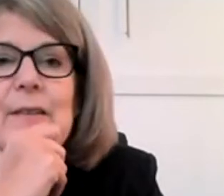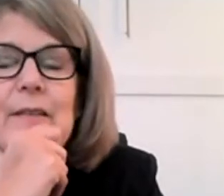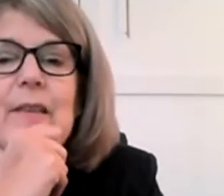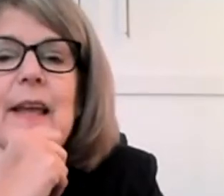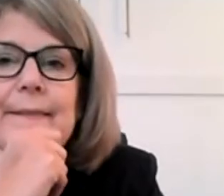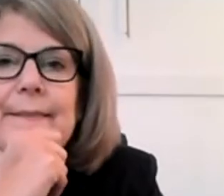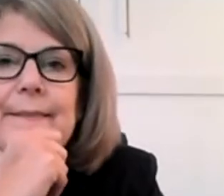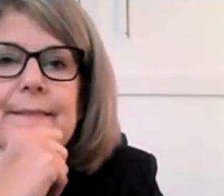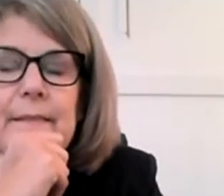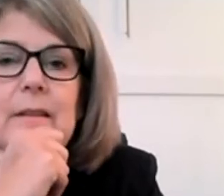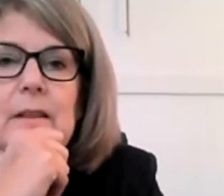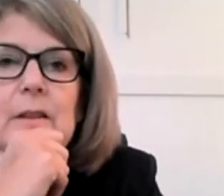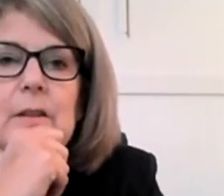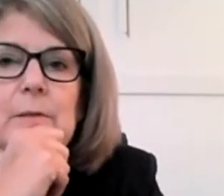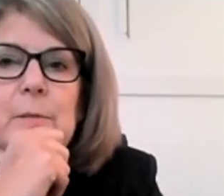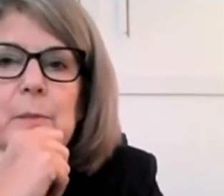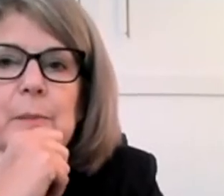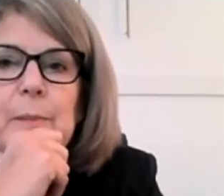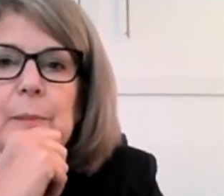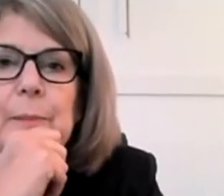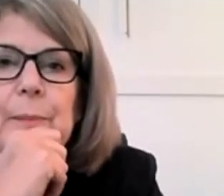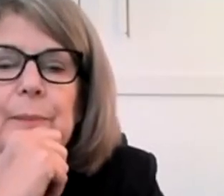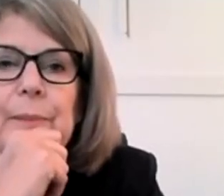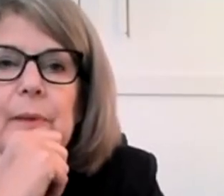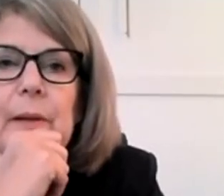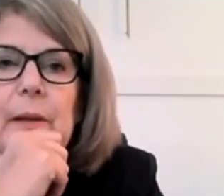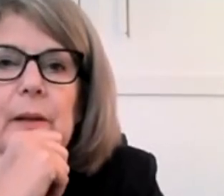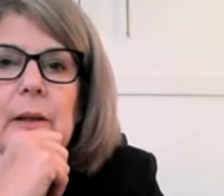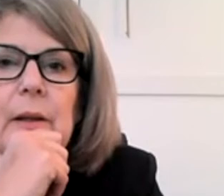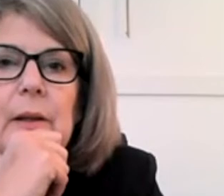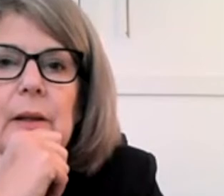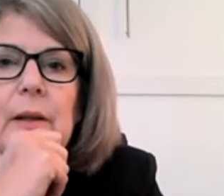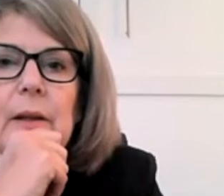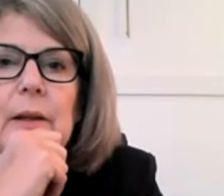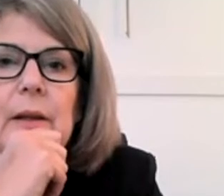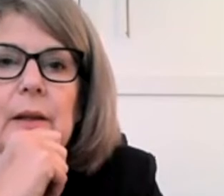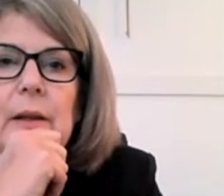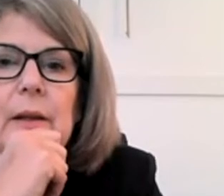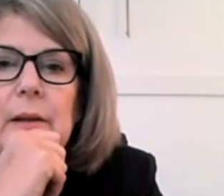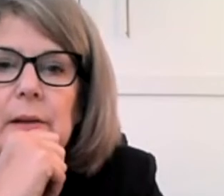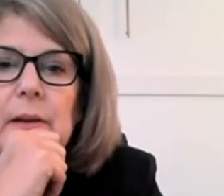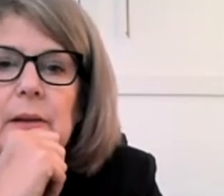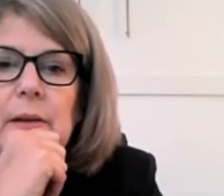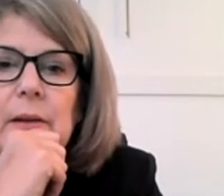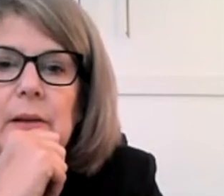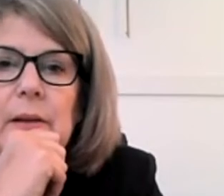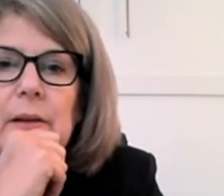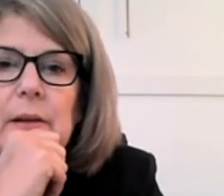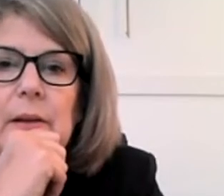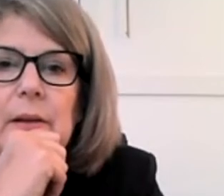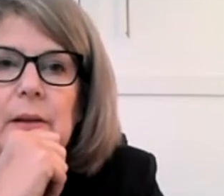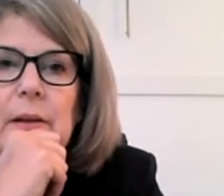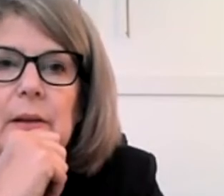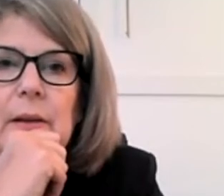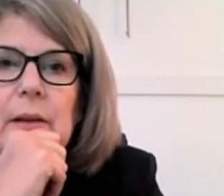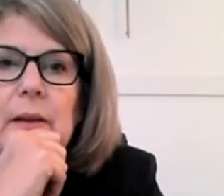10:25. Does that give everyone 15 minutes? Those of you who do want to talk to Krista, I'll go ahead and set up a breakout room that's called Krista,